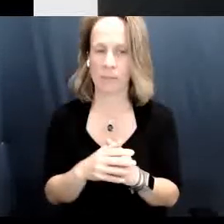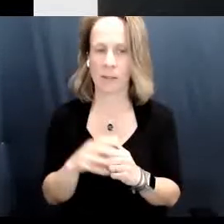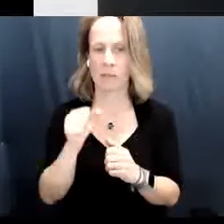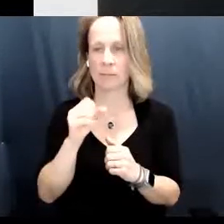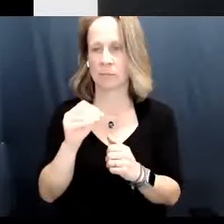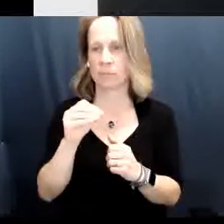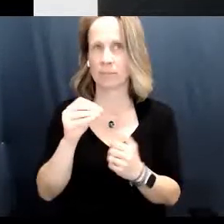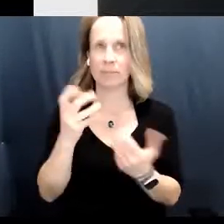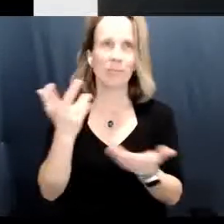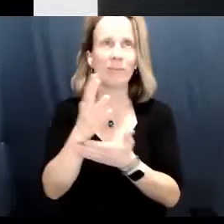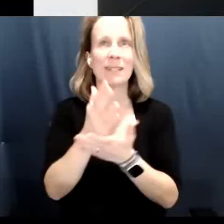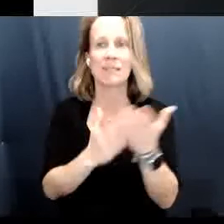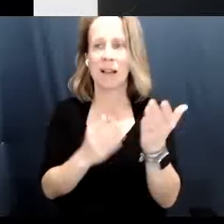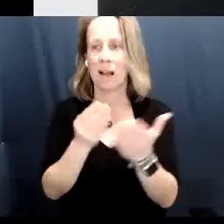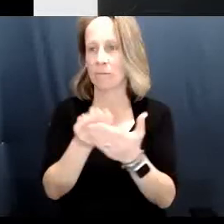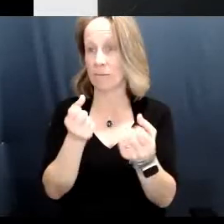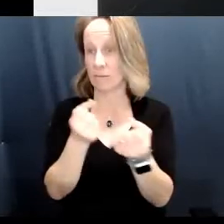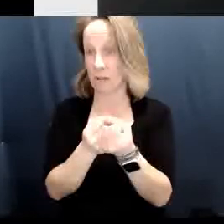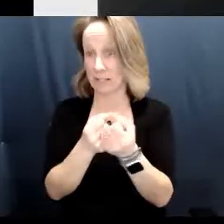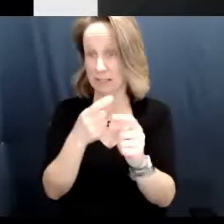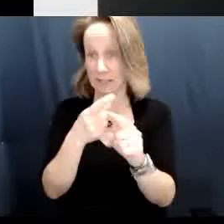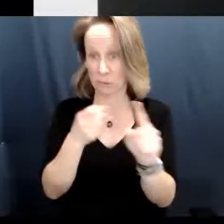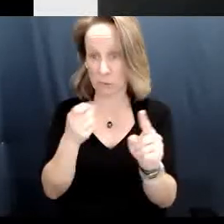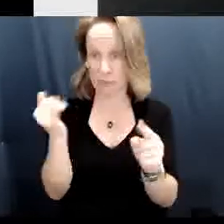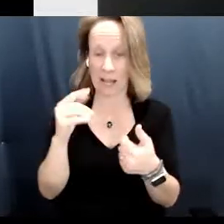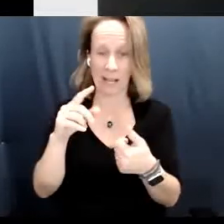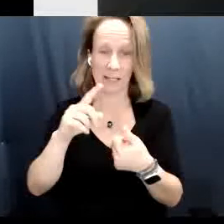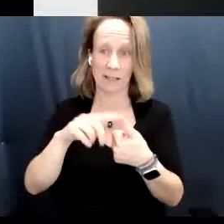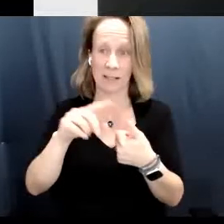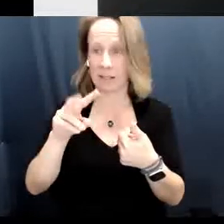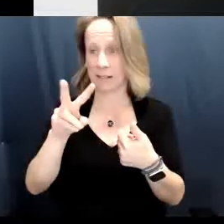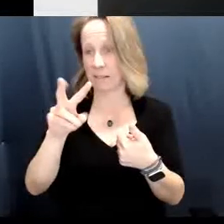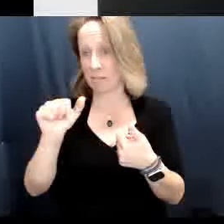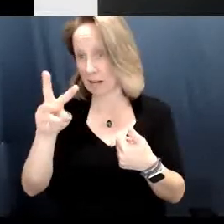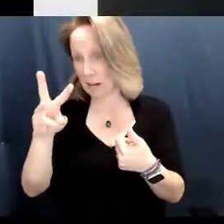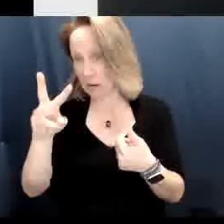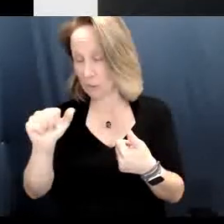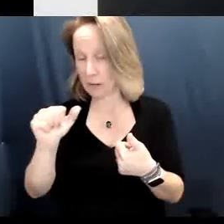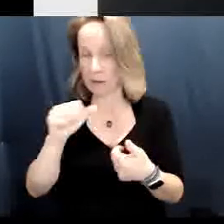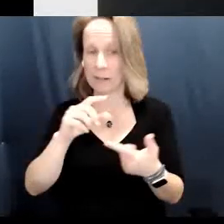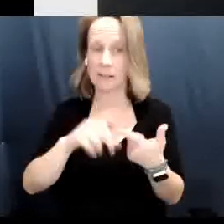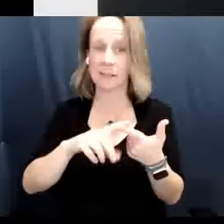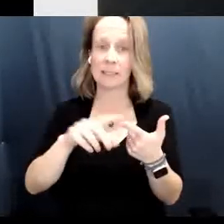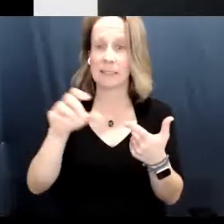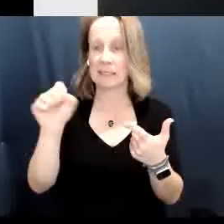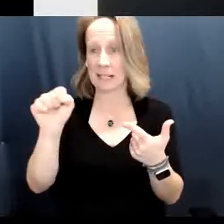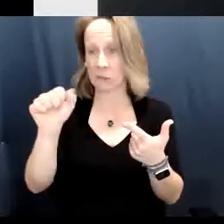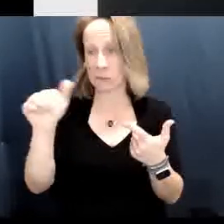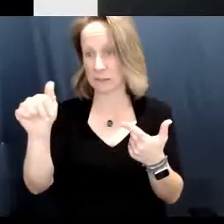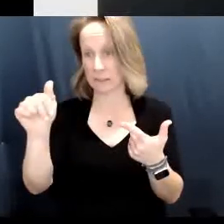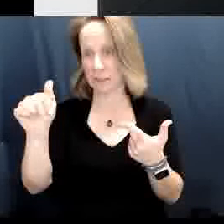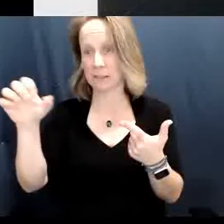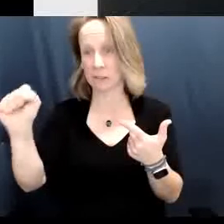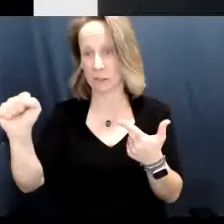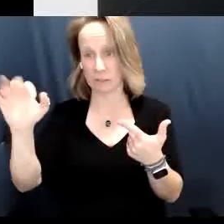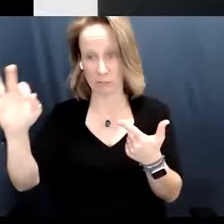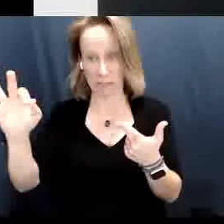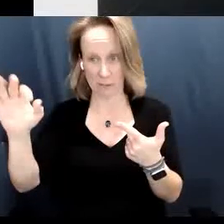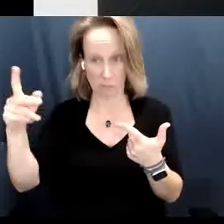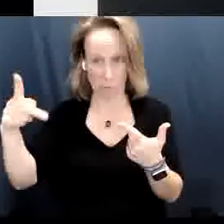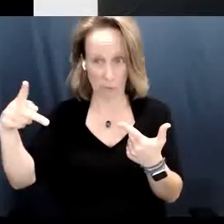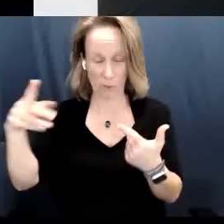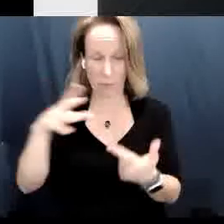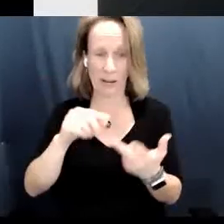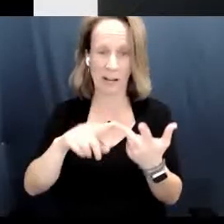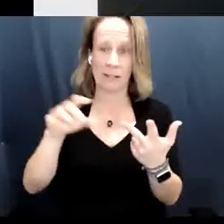sources that might be under VAWA might be SAS, which is the Sexual Assault Services Funding Program, and STOP, which